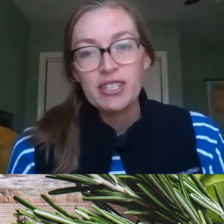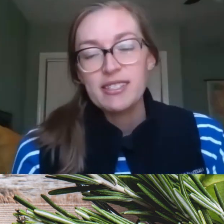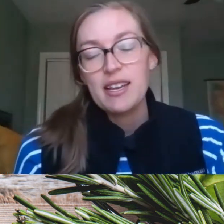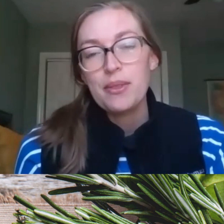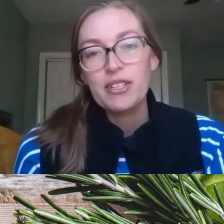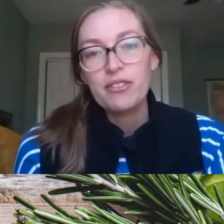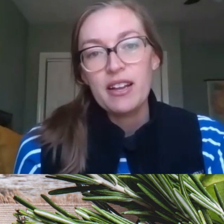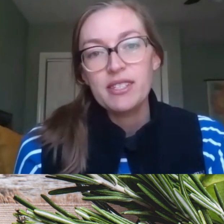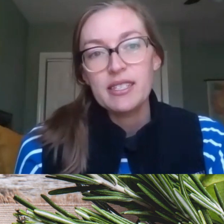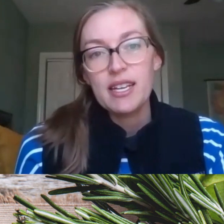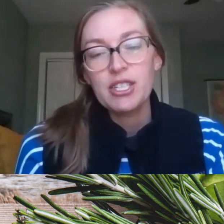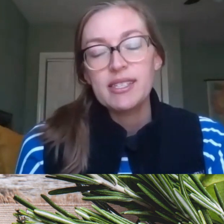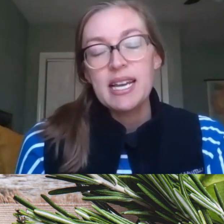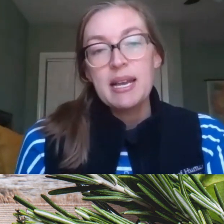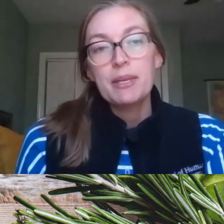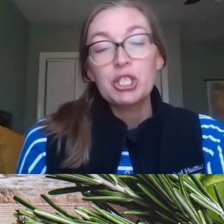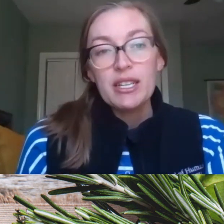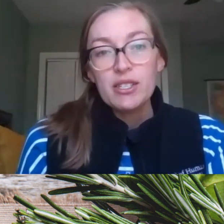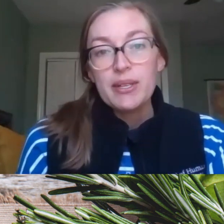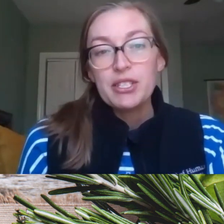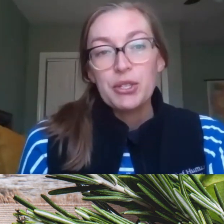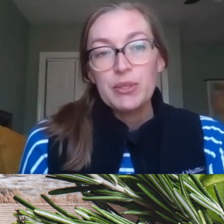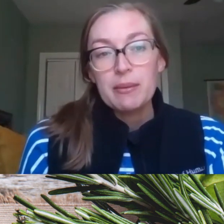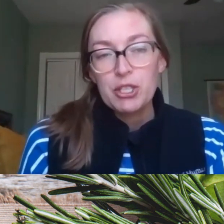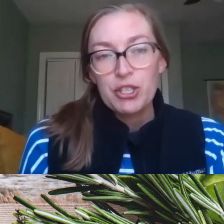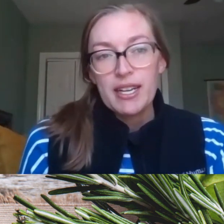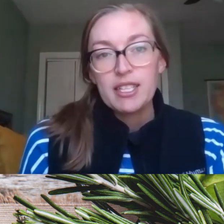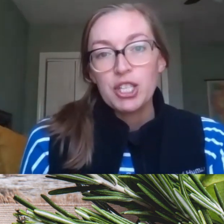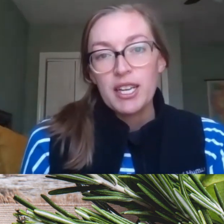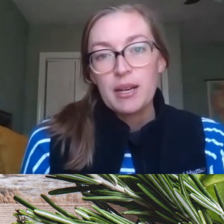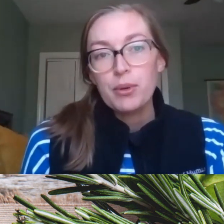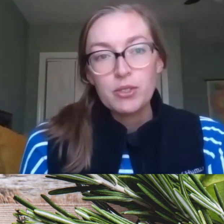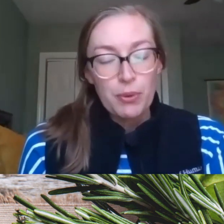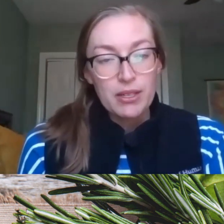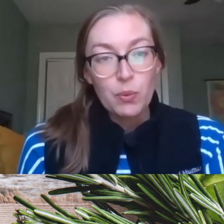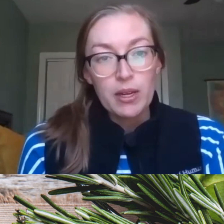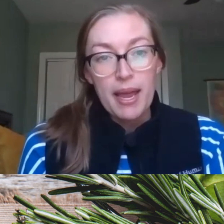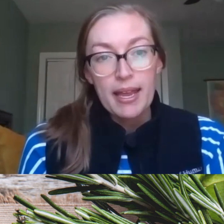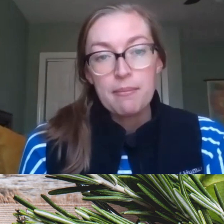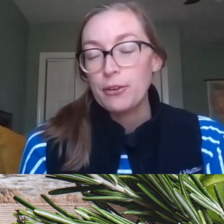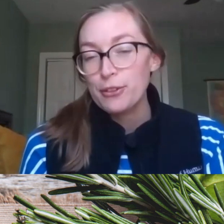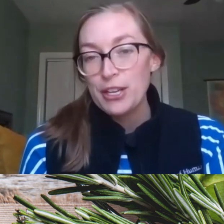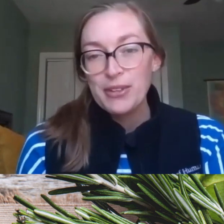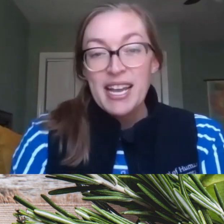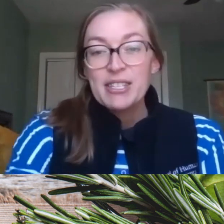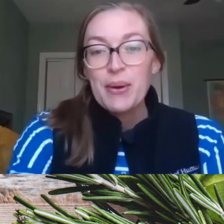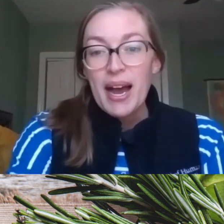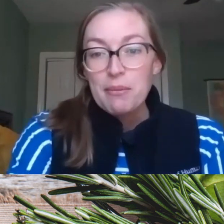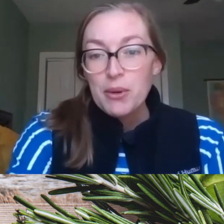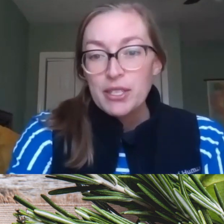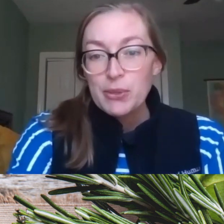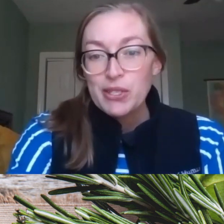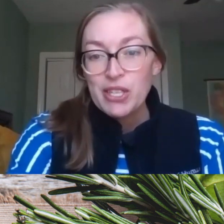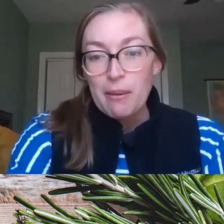east across the state with our different FCS agents. But she is going to demonstrate the chicken and Brussels sprouts 1-pan meal for you. So